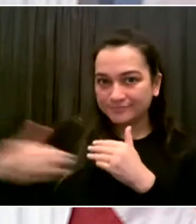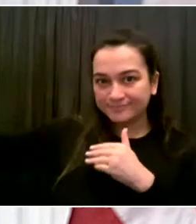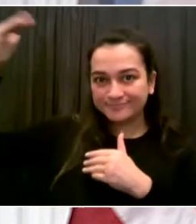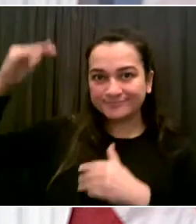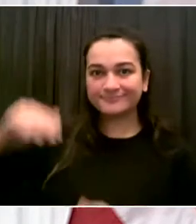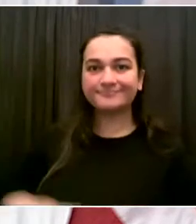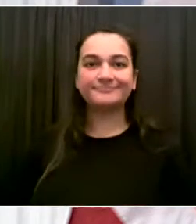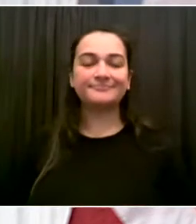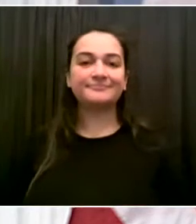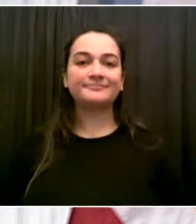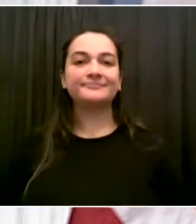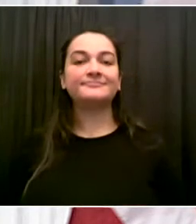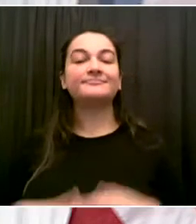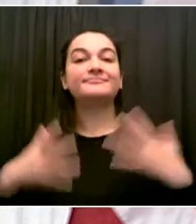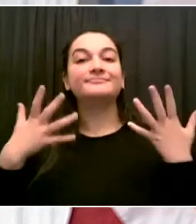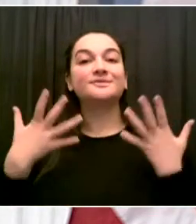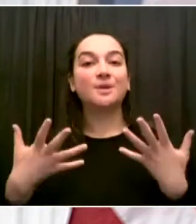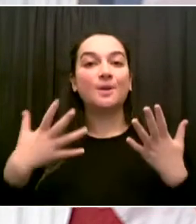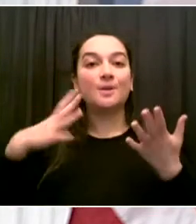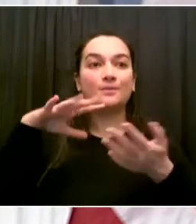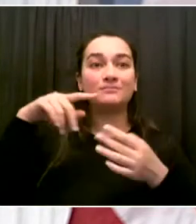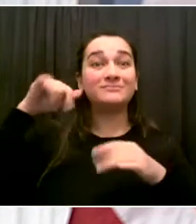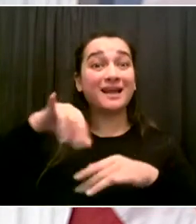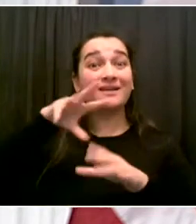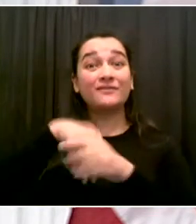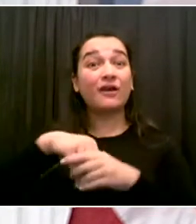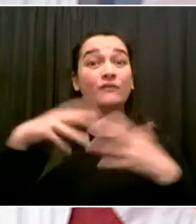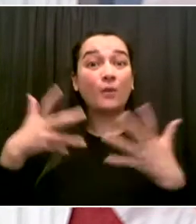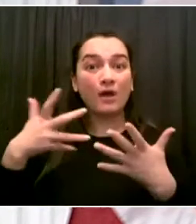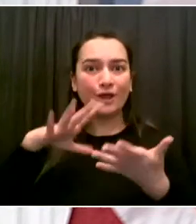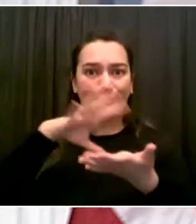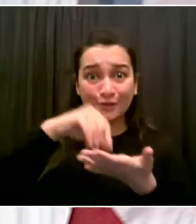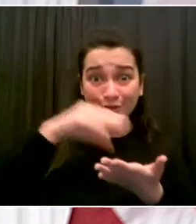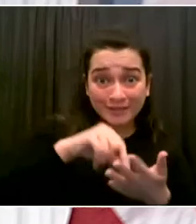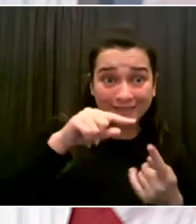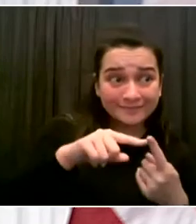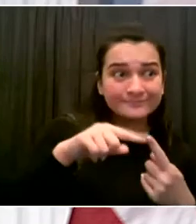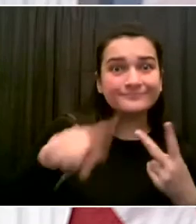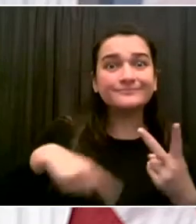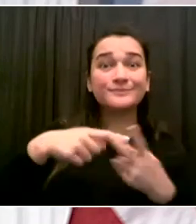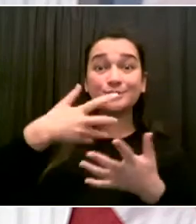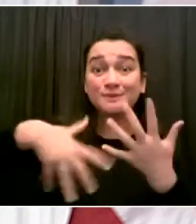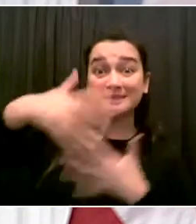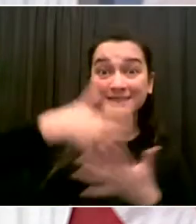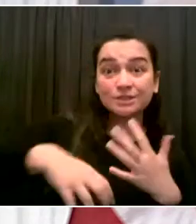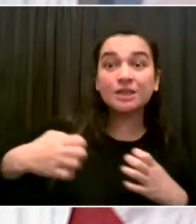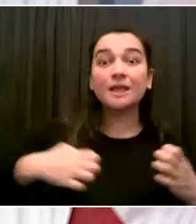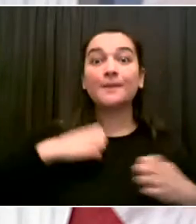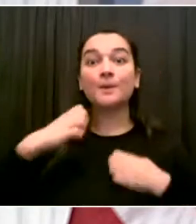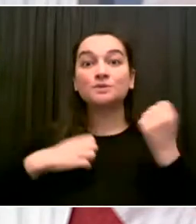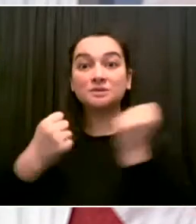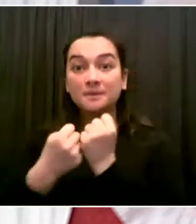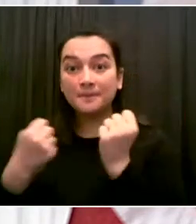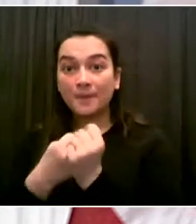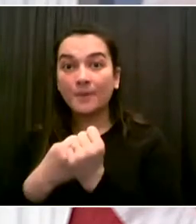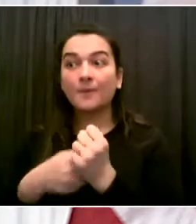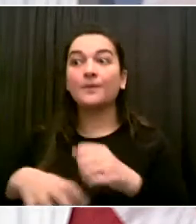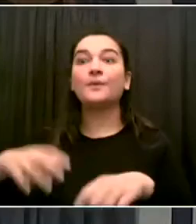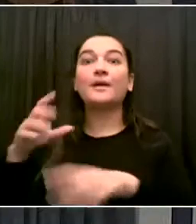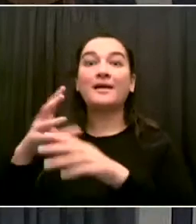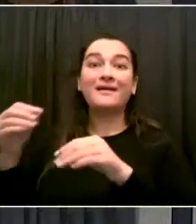one place. And we are, like the mayor said, so excited about the resources that are flowing into New York City to support it this year.